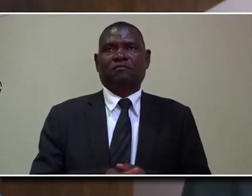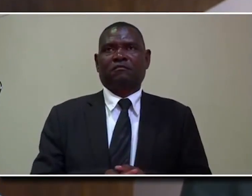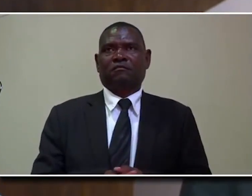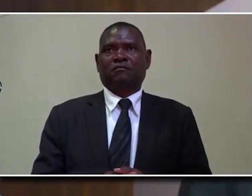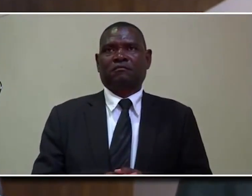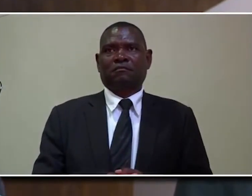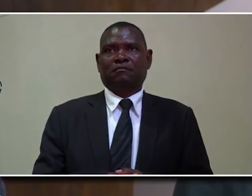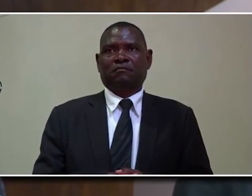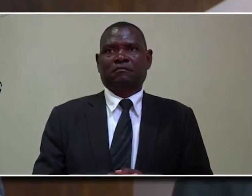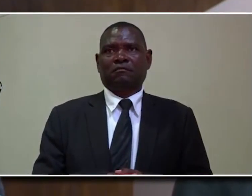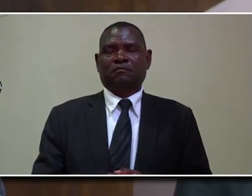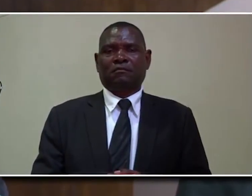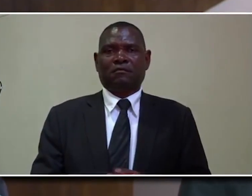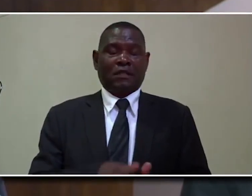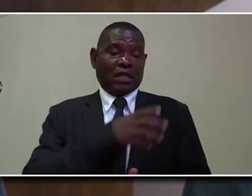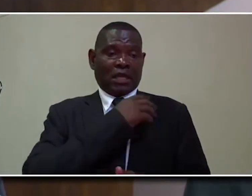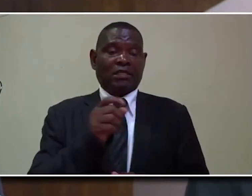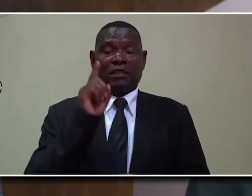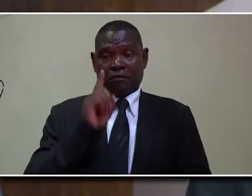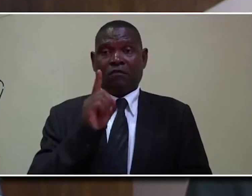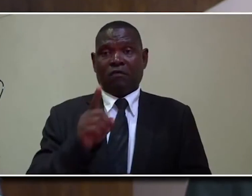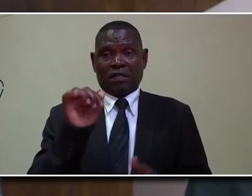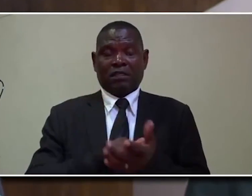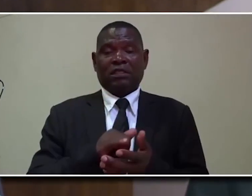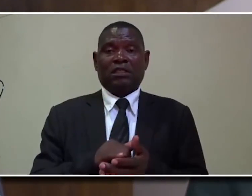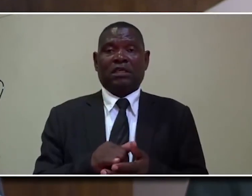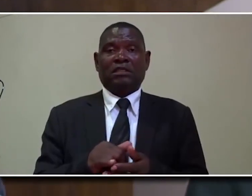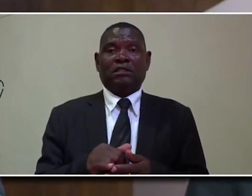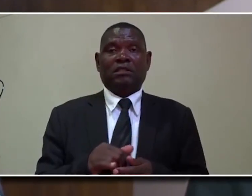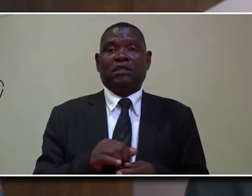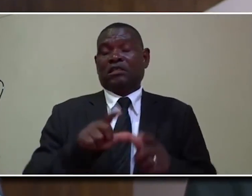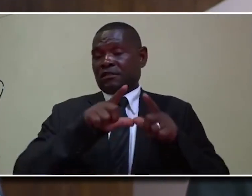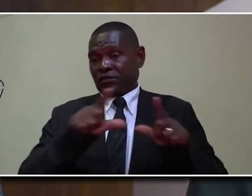And the one that stands out above all these sources.